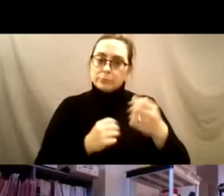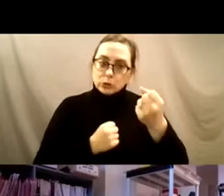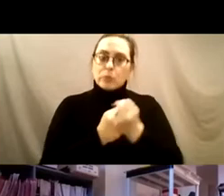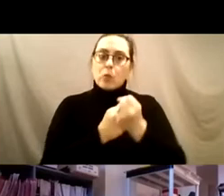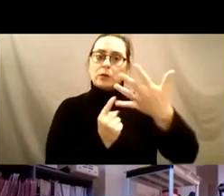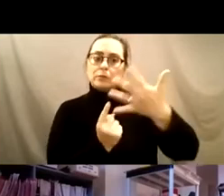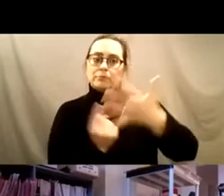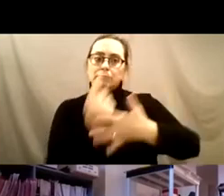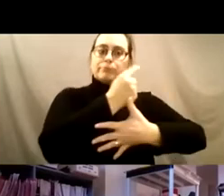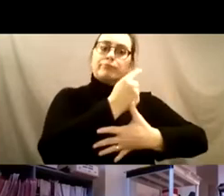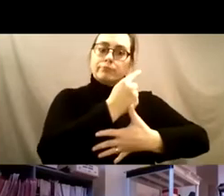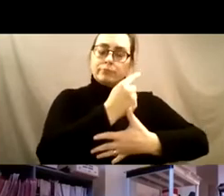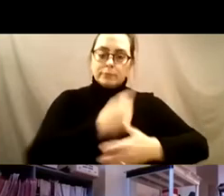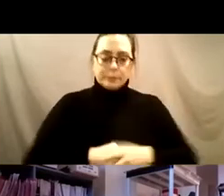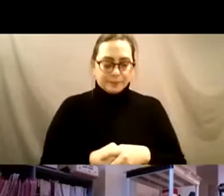purposes.